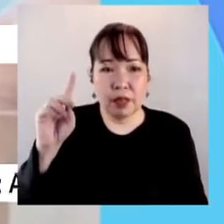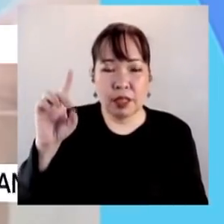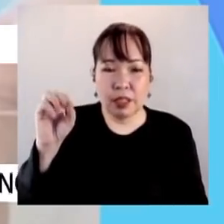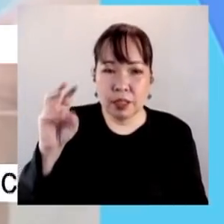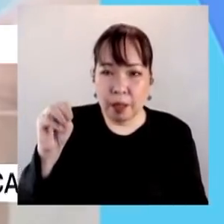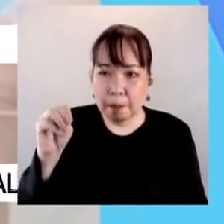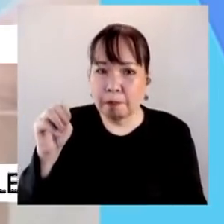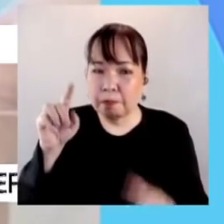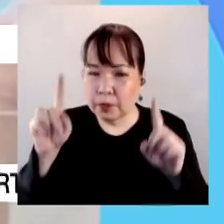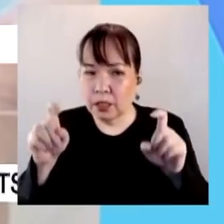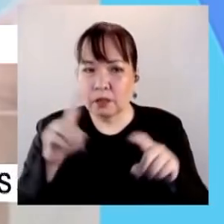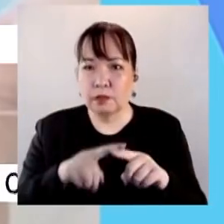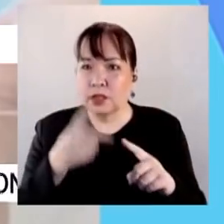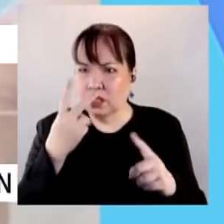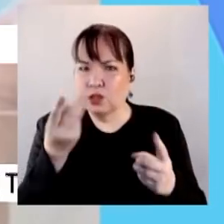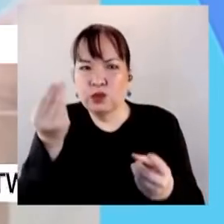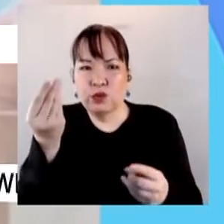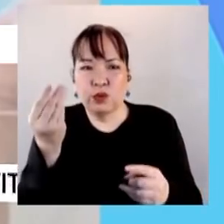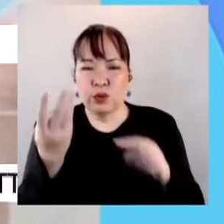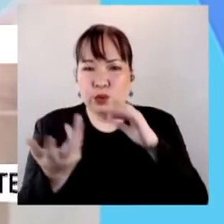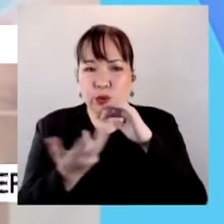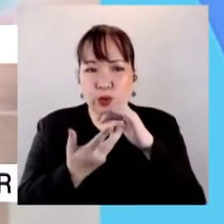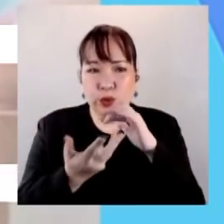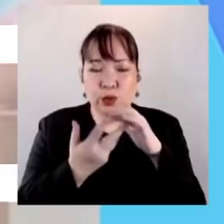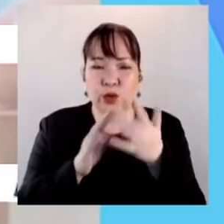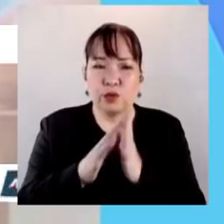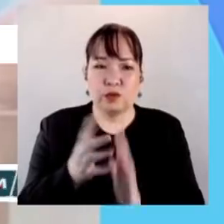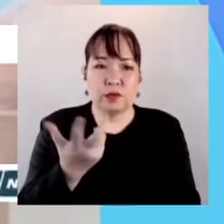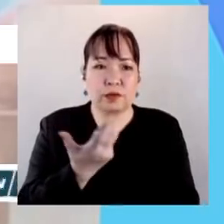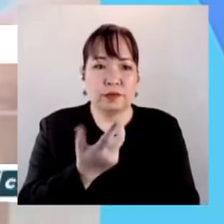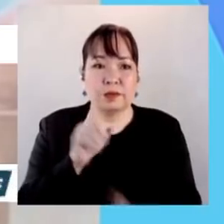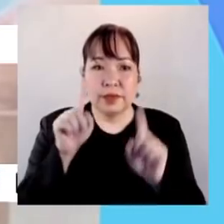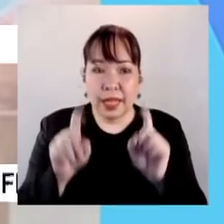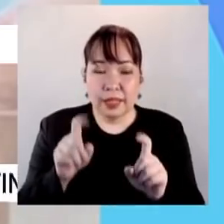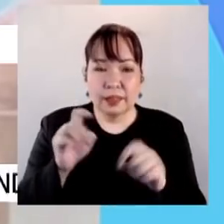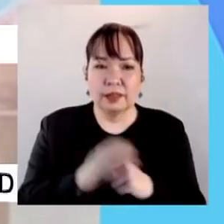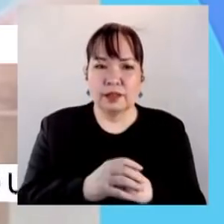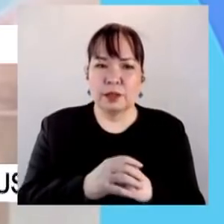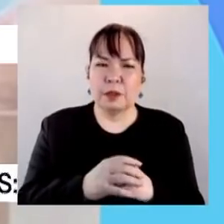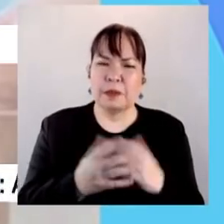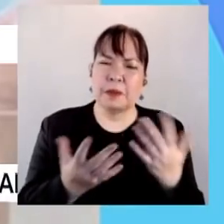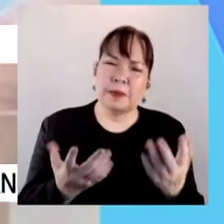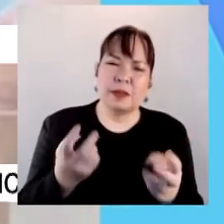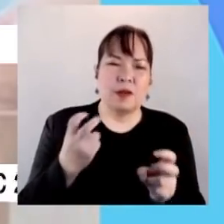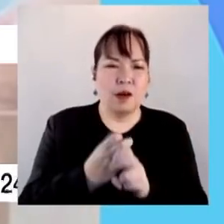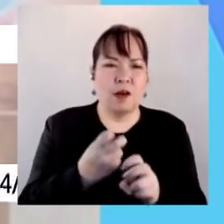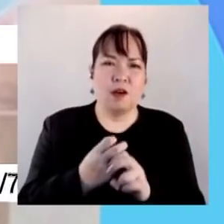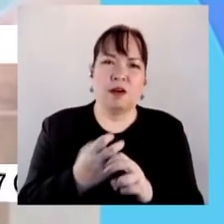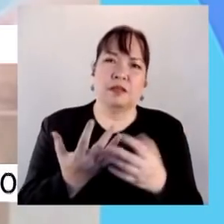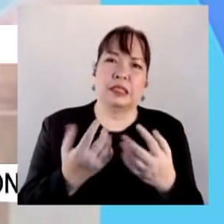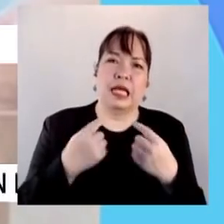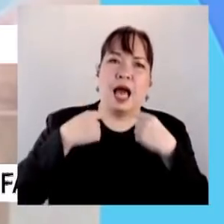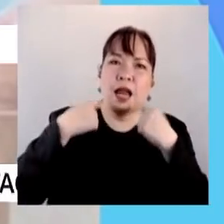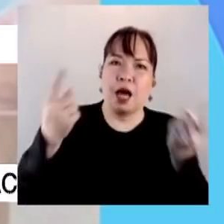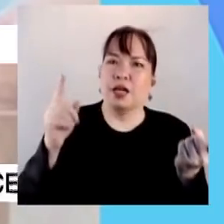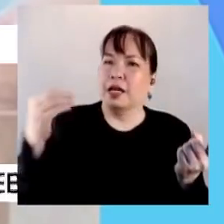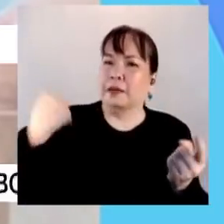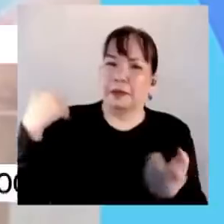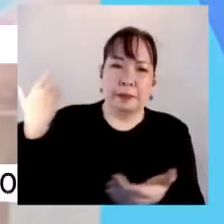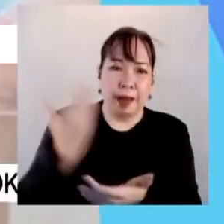ang nagpa-test, no? So it's quite difficult to say na wala pa sa atin 'yan, no?